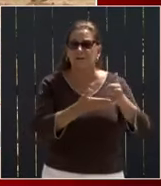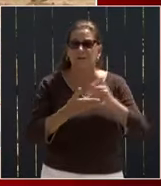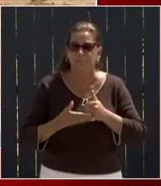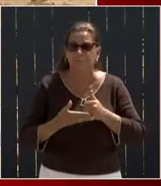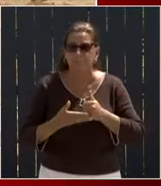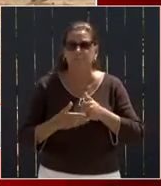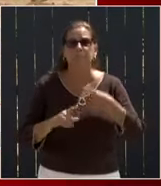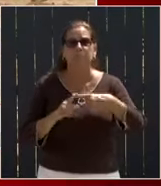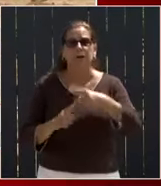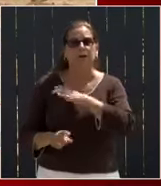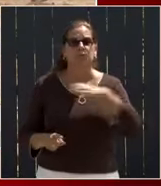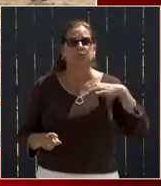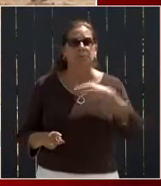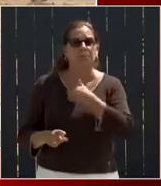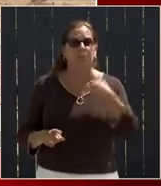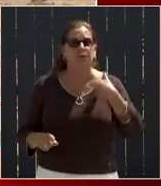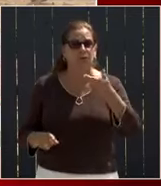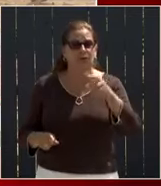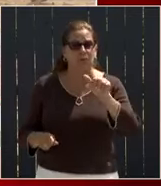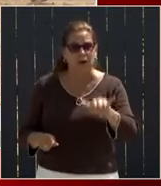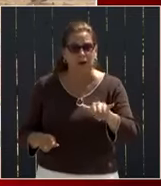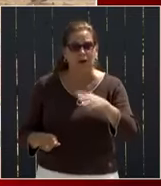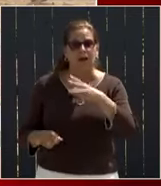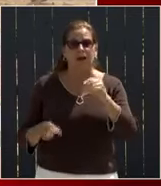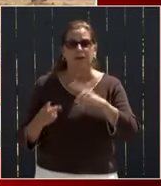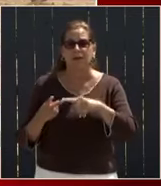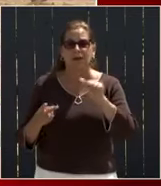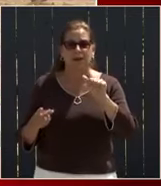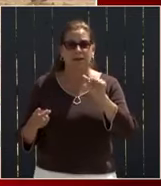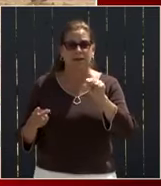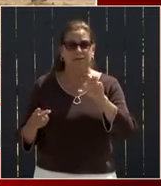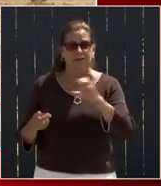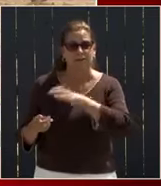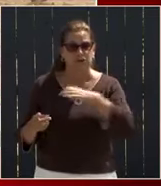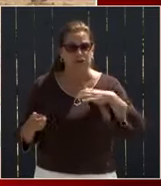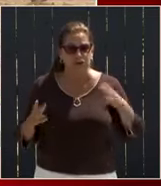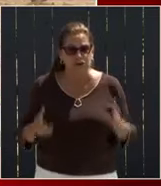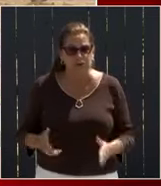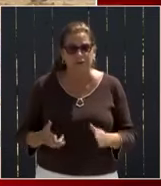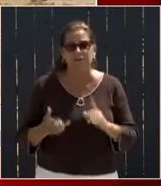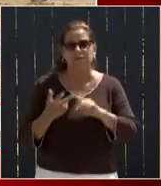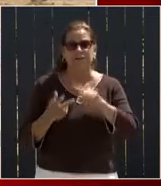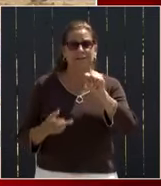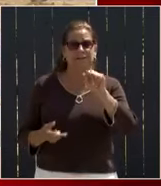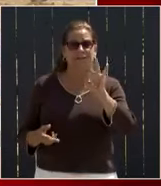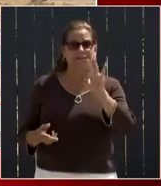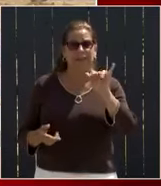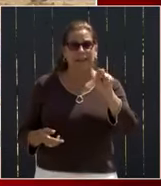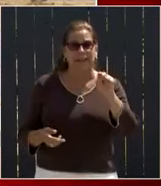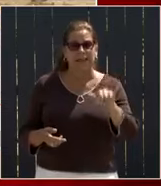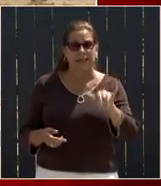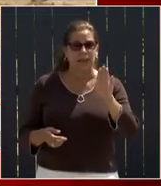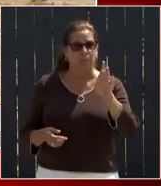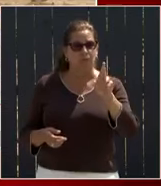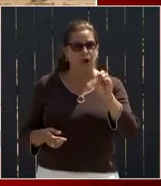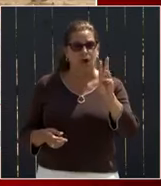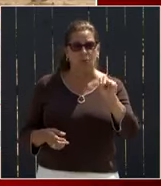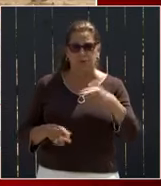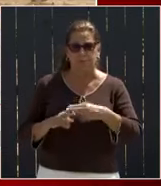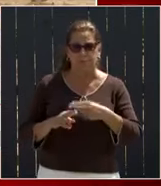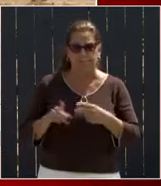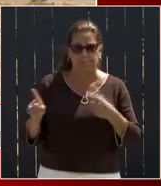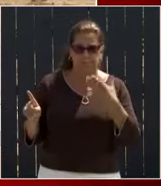and commitment to this project and for being here to join with the celebration with us. This morning, as I said, we're going to hear from several individuals